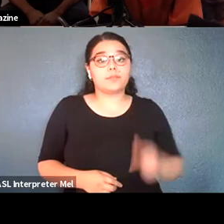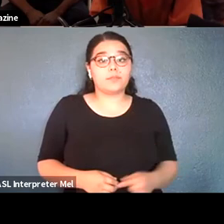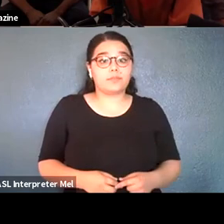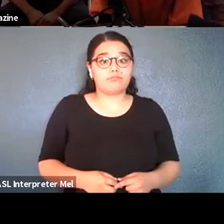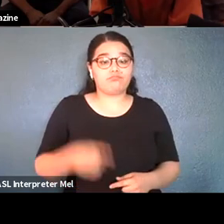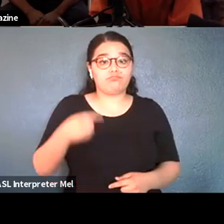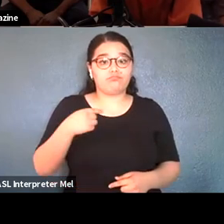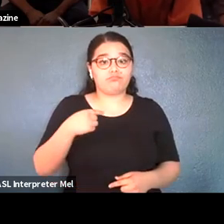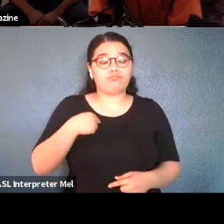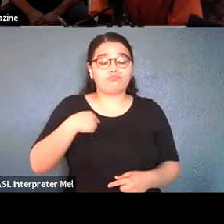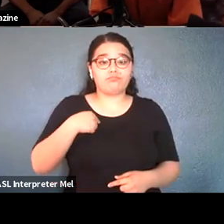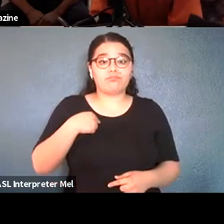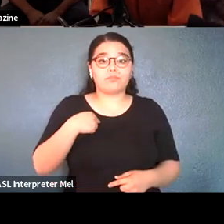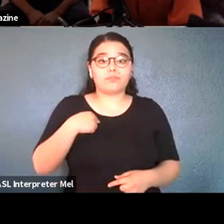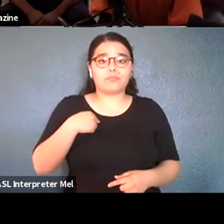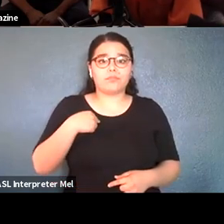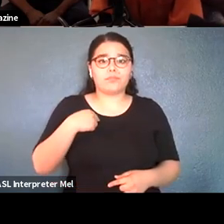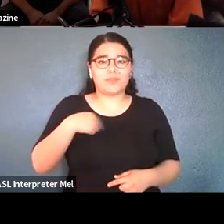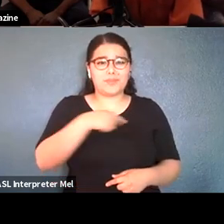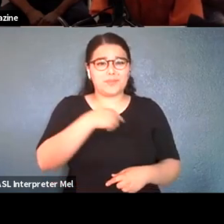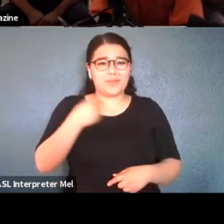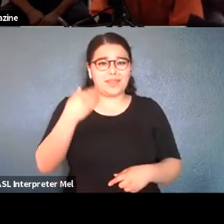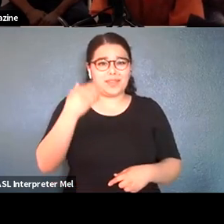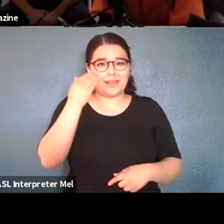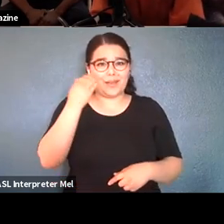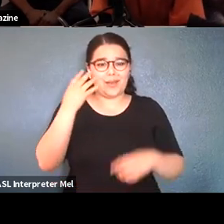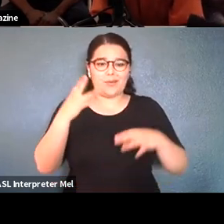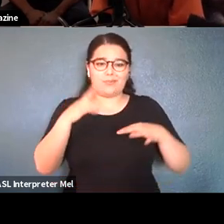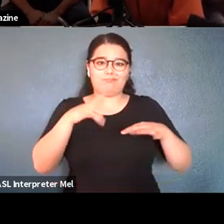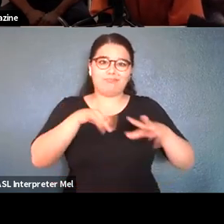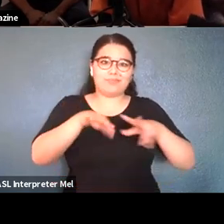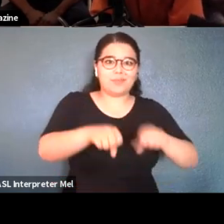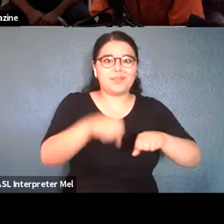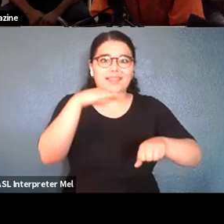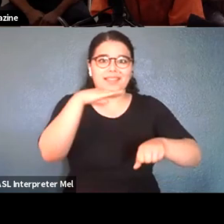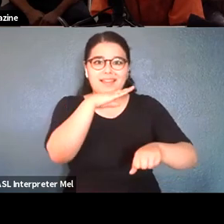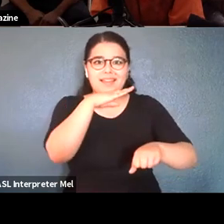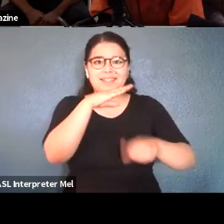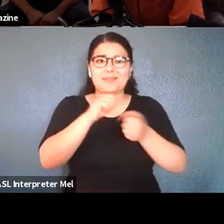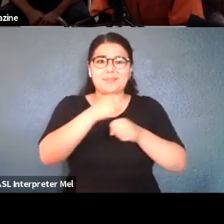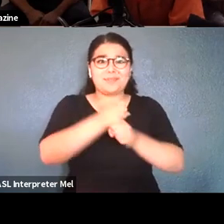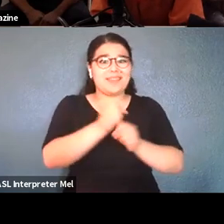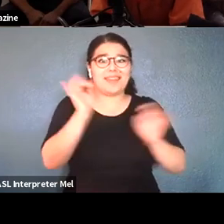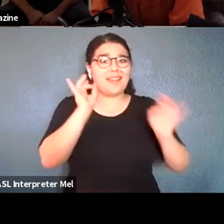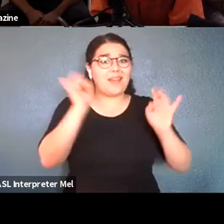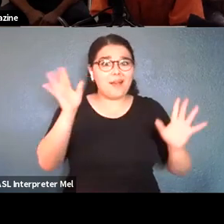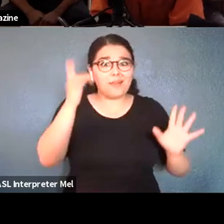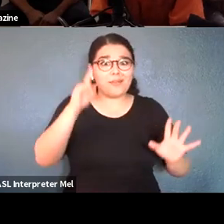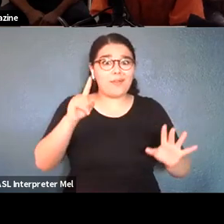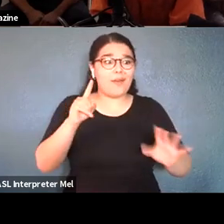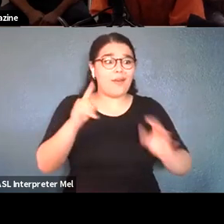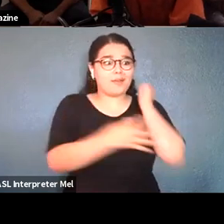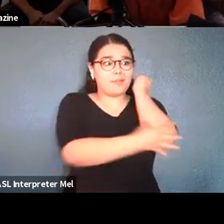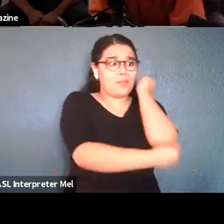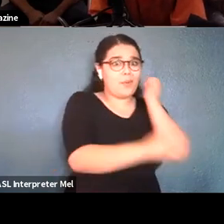insanity of settler colonial lies that make it impossible for poor and houseless builders to build.